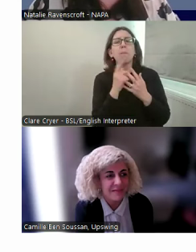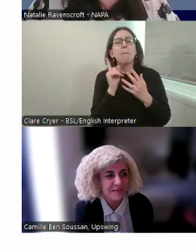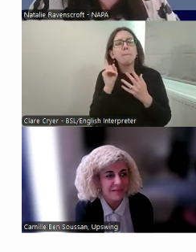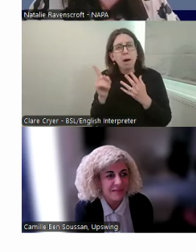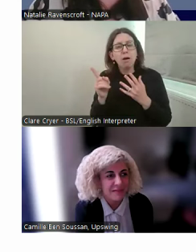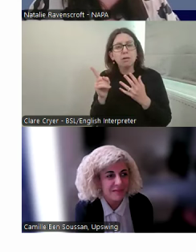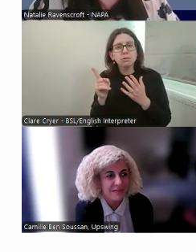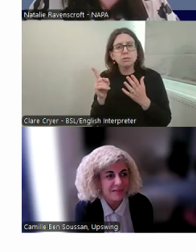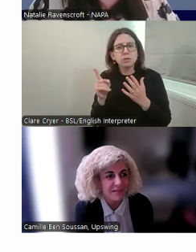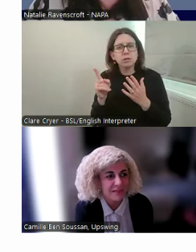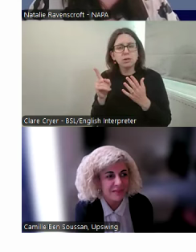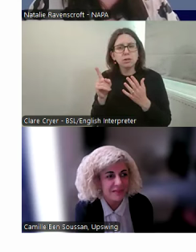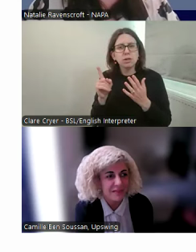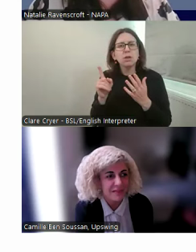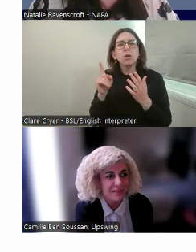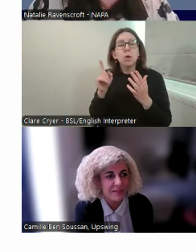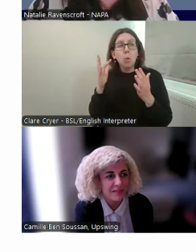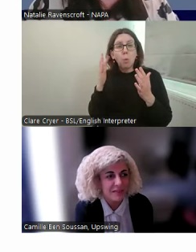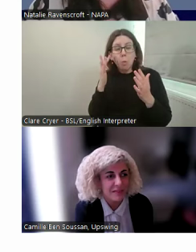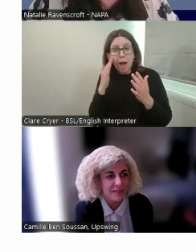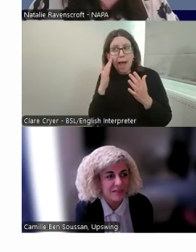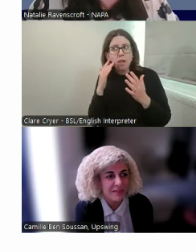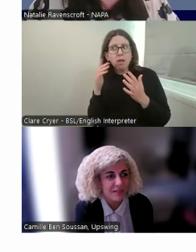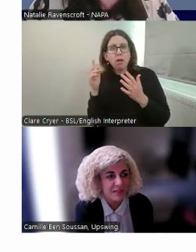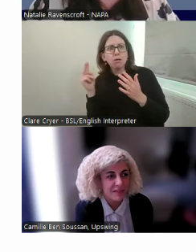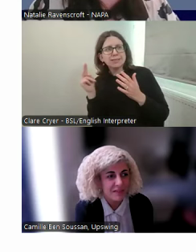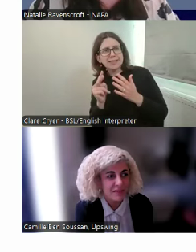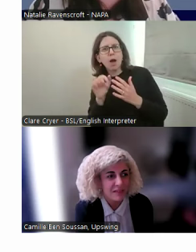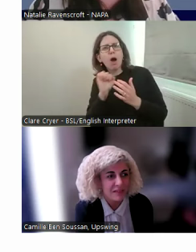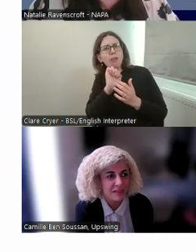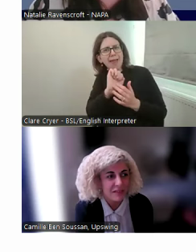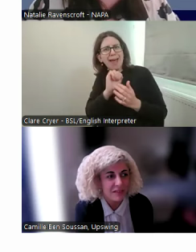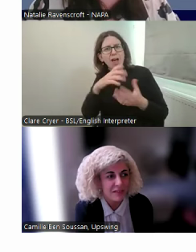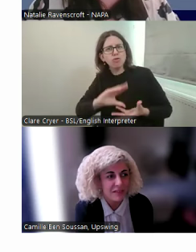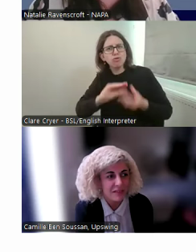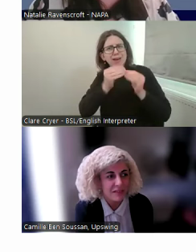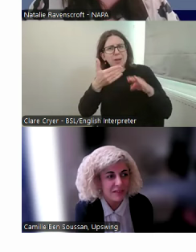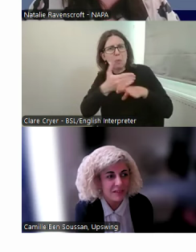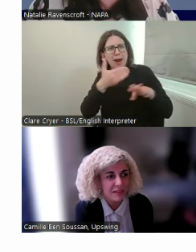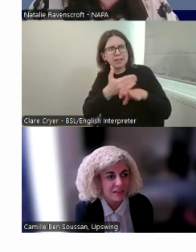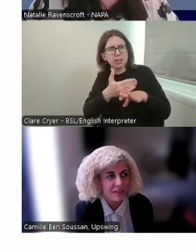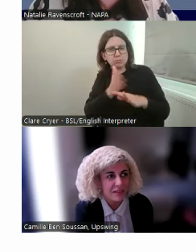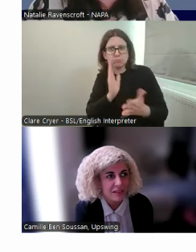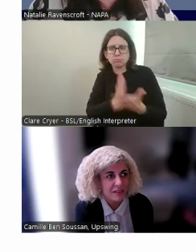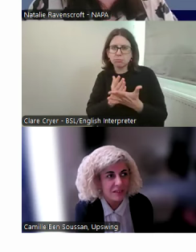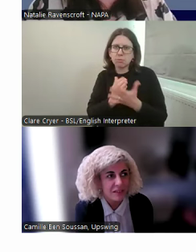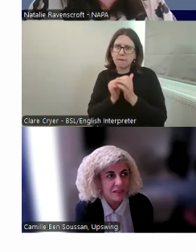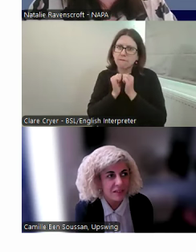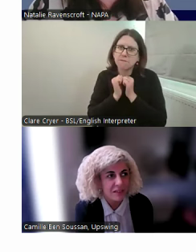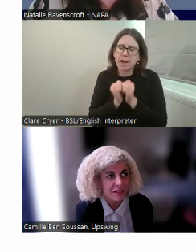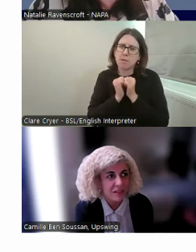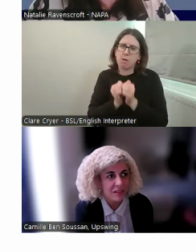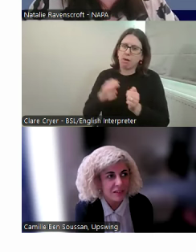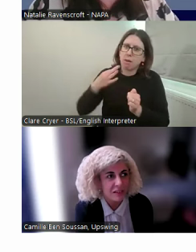actually mostly tempered once they were able to see the value of the creative practice and once that relationship had been built.